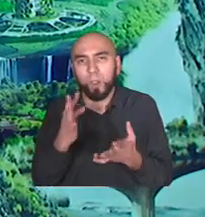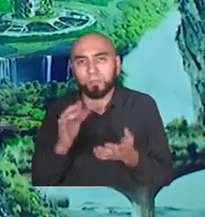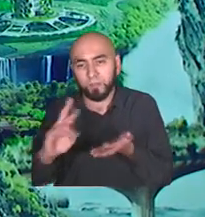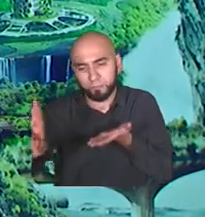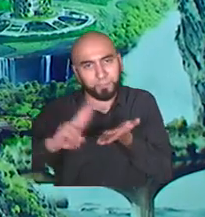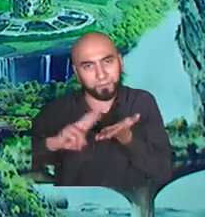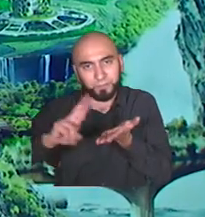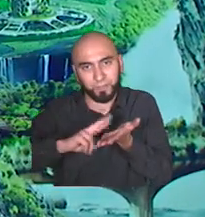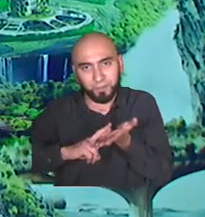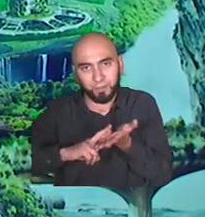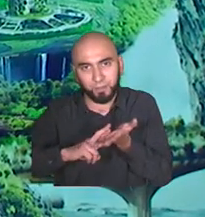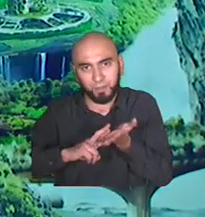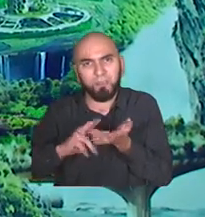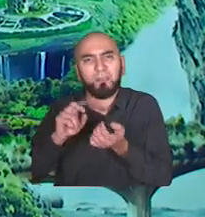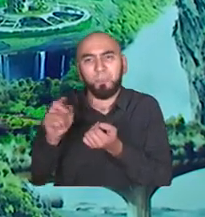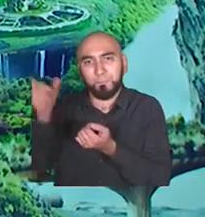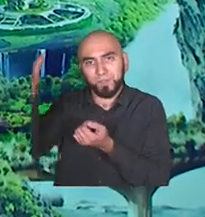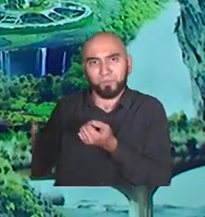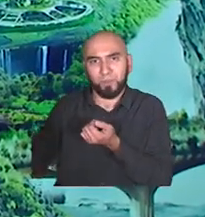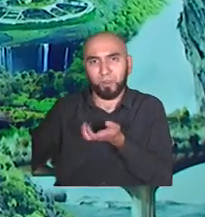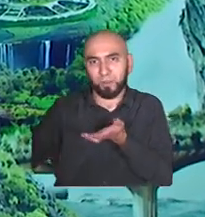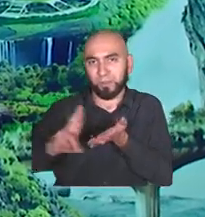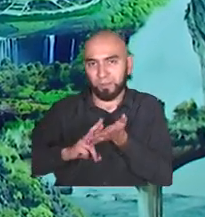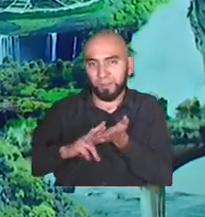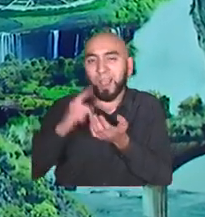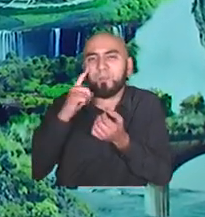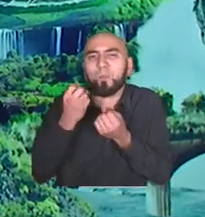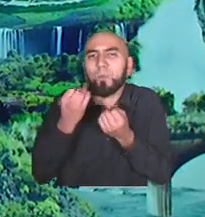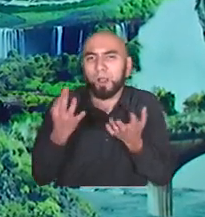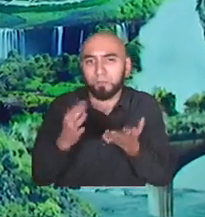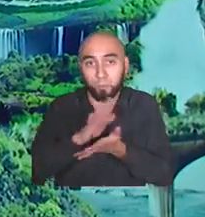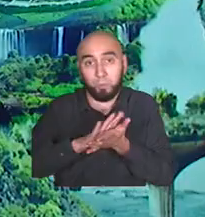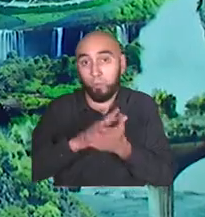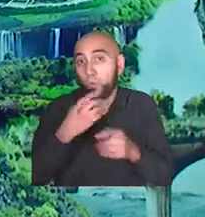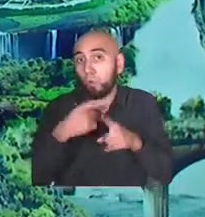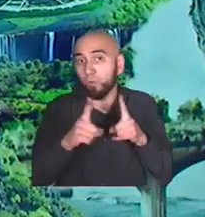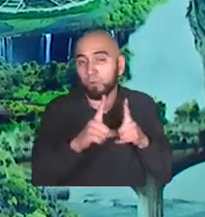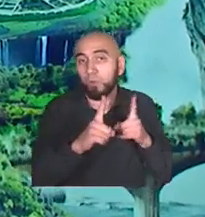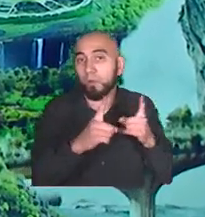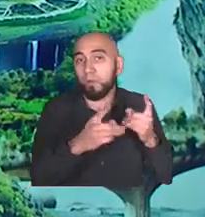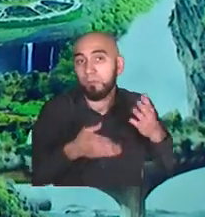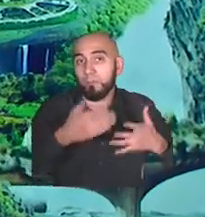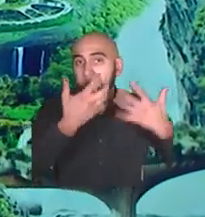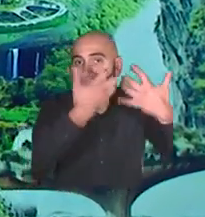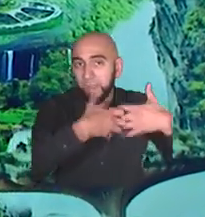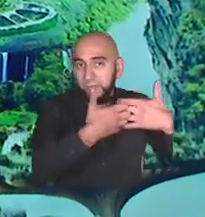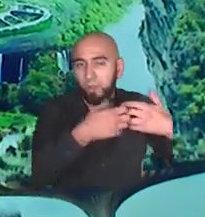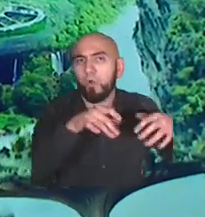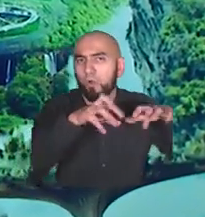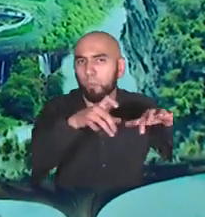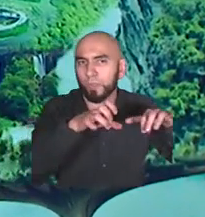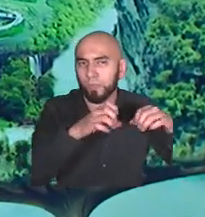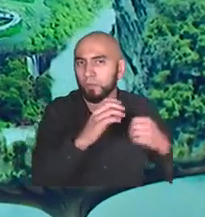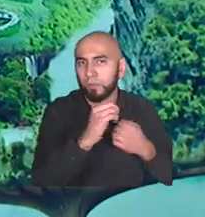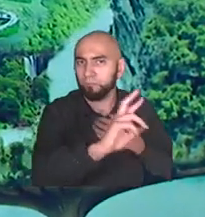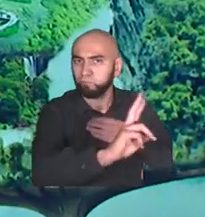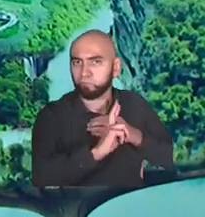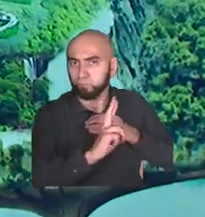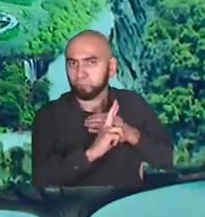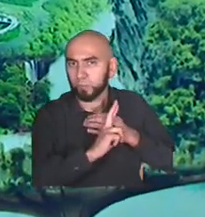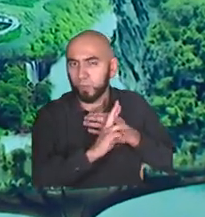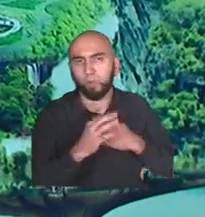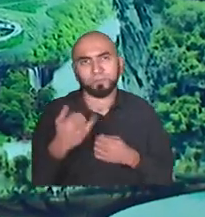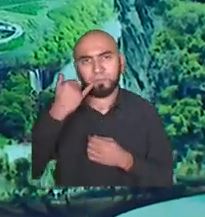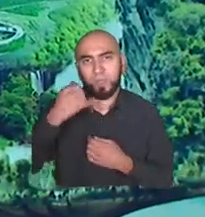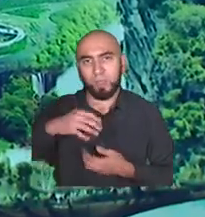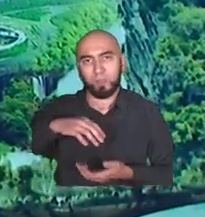from a human? How many of them are from a machine? And how often, when your phone beeps, do you actually look at it? You